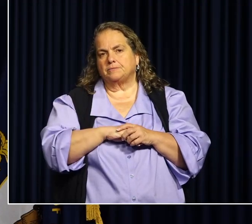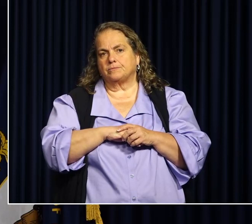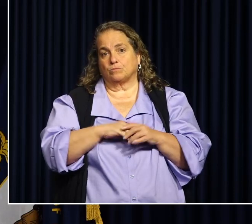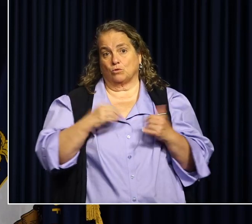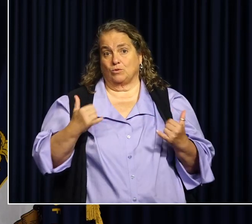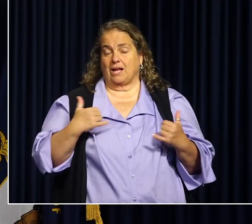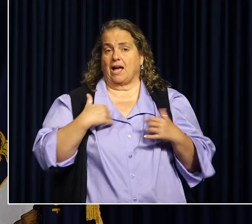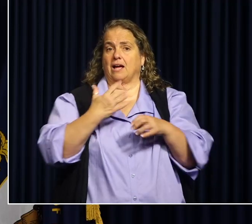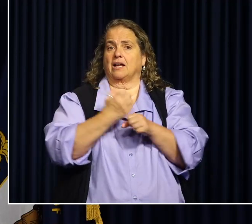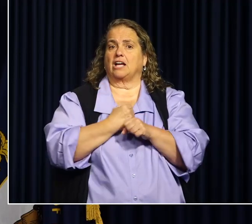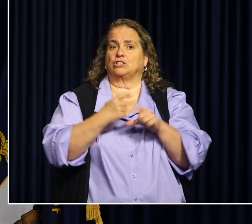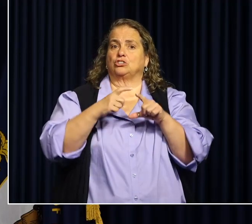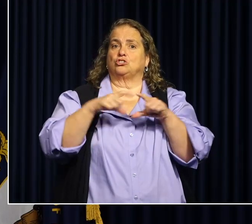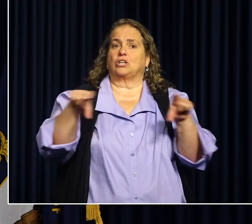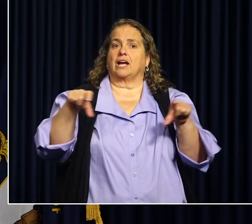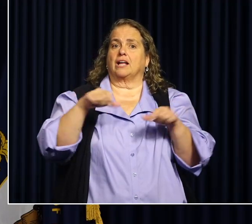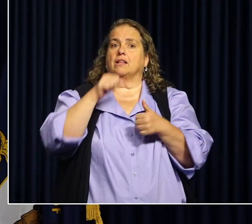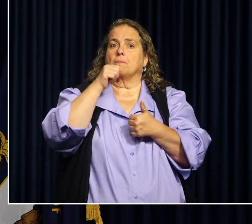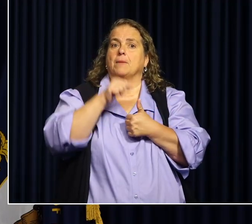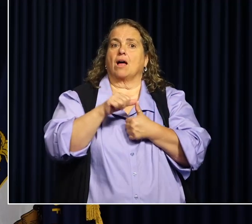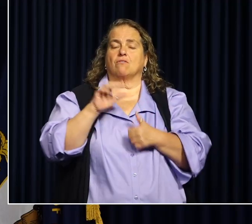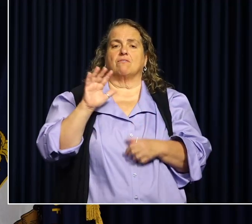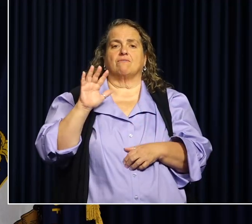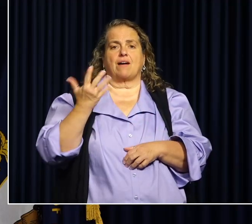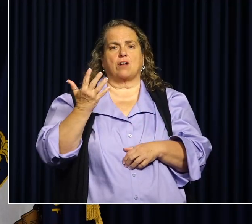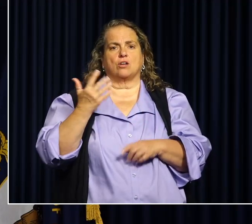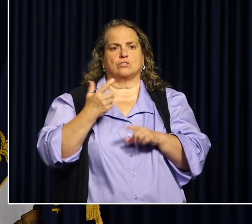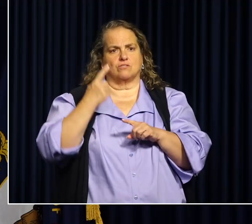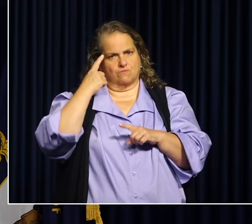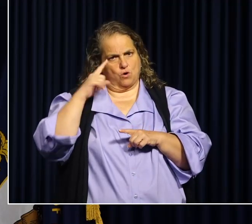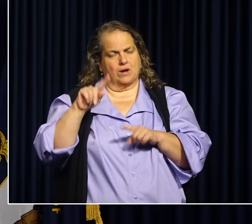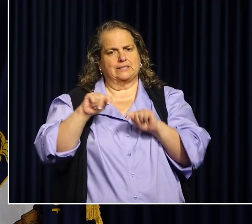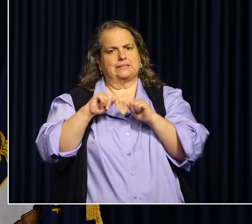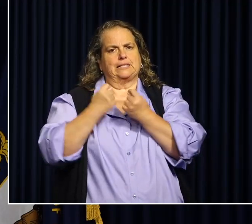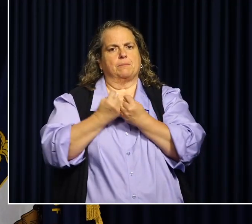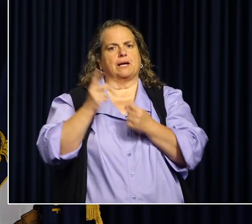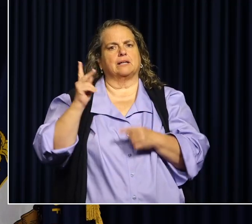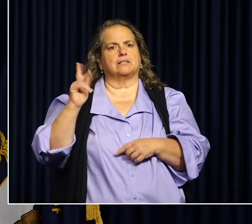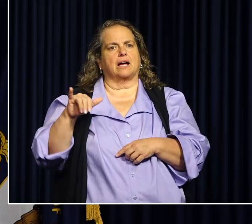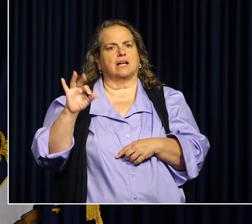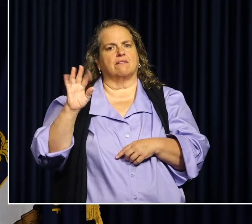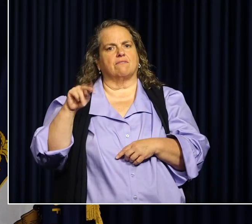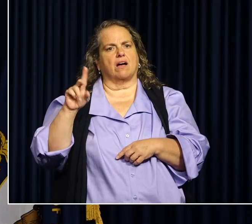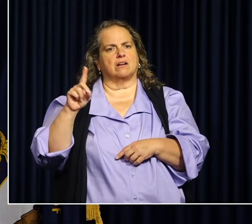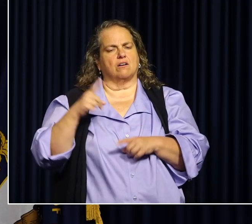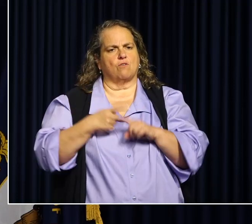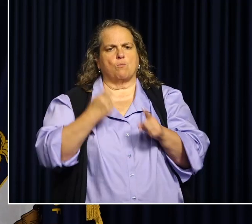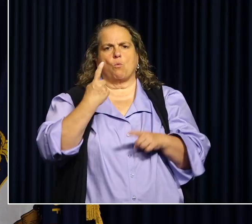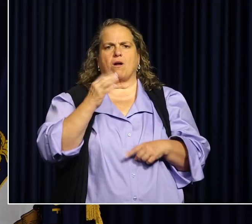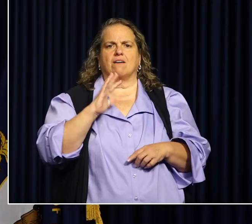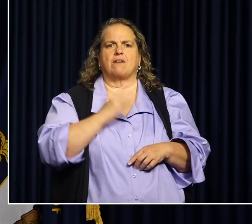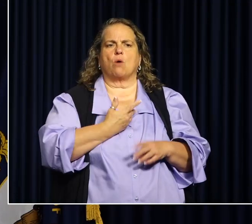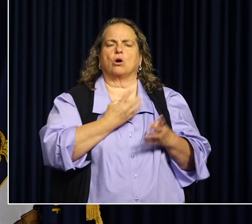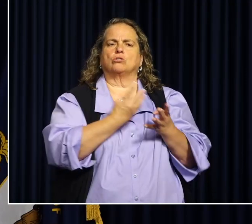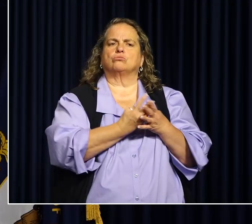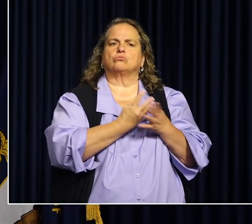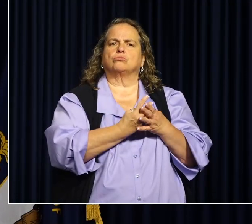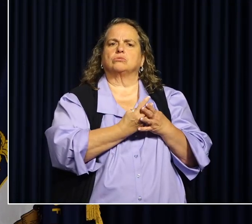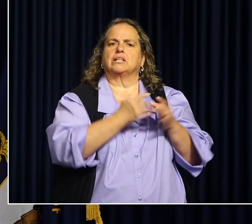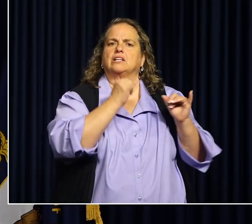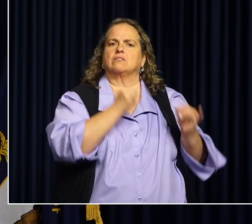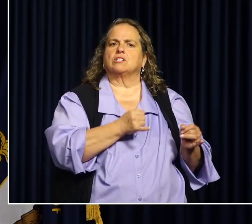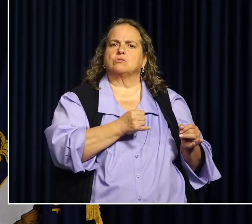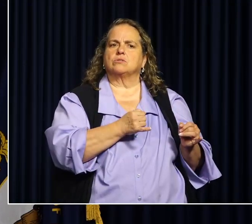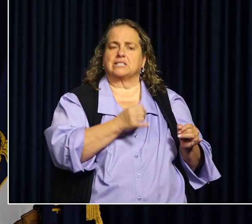a check in the mail for $5 for the Team Kentucky Fund from one of our incarcerated individuals. He sent a note saying that